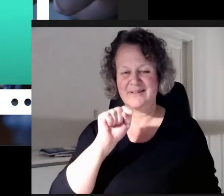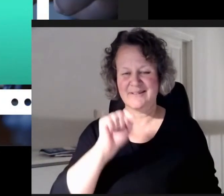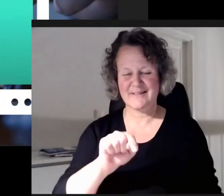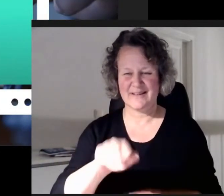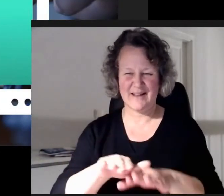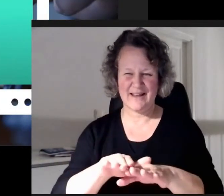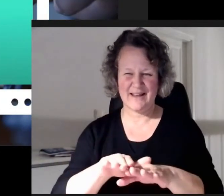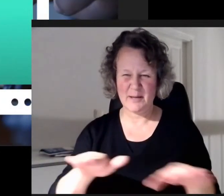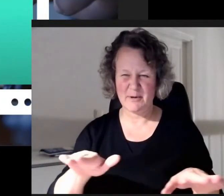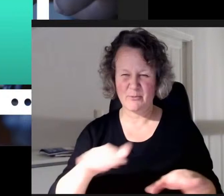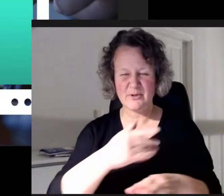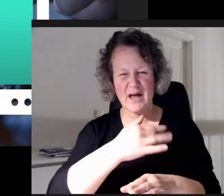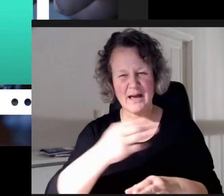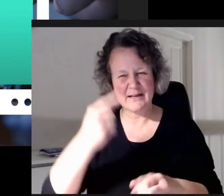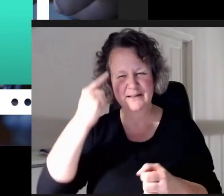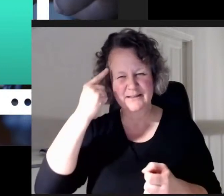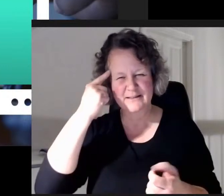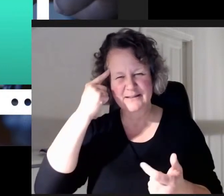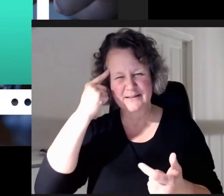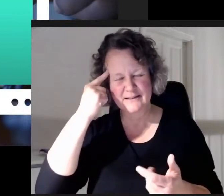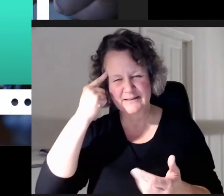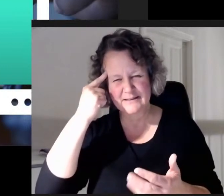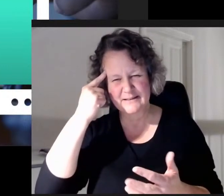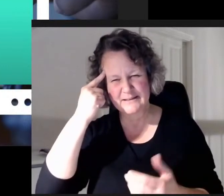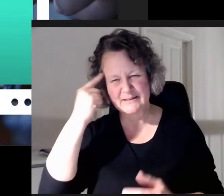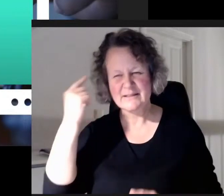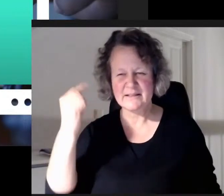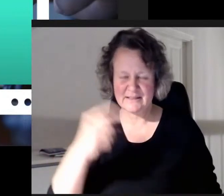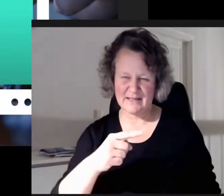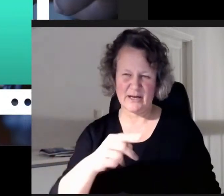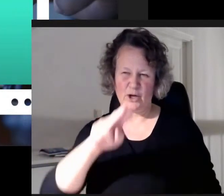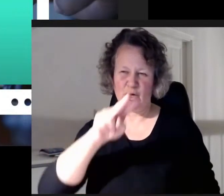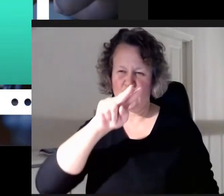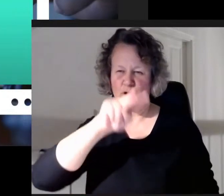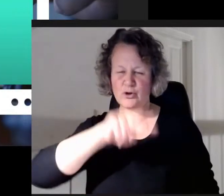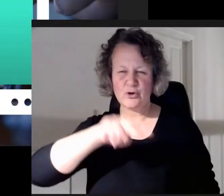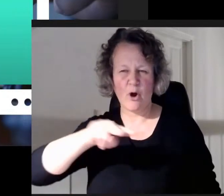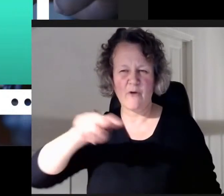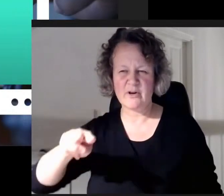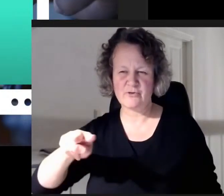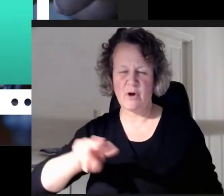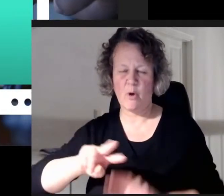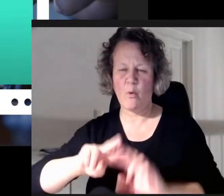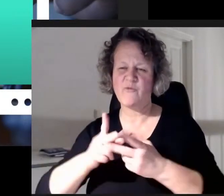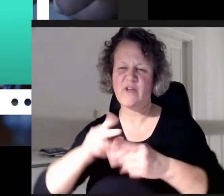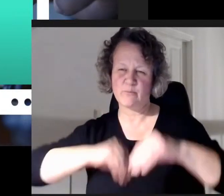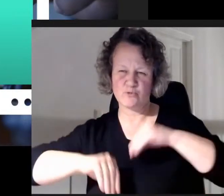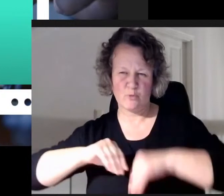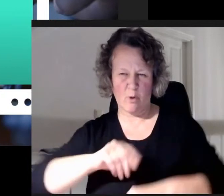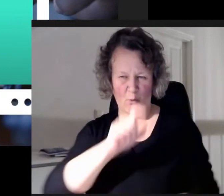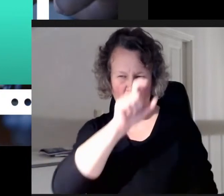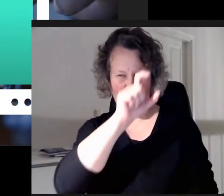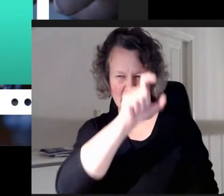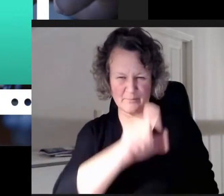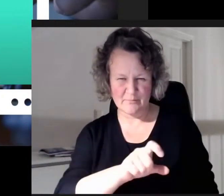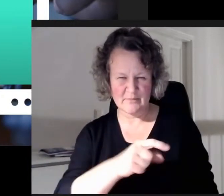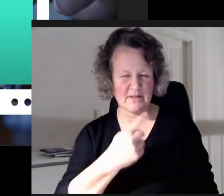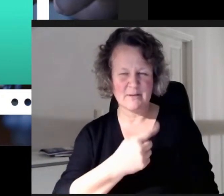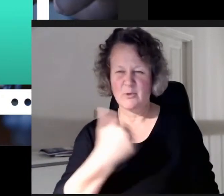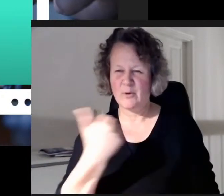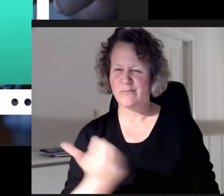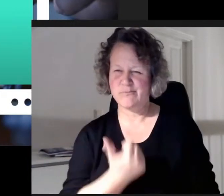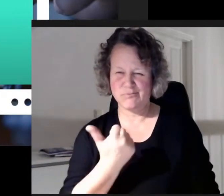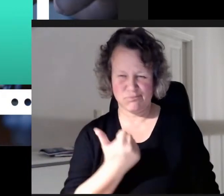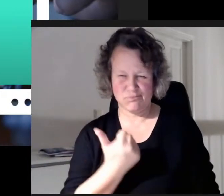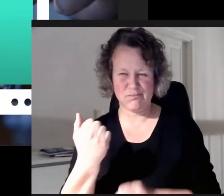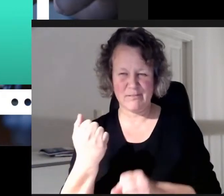things need to be considered. And Jan Espen Stoll, a Norwegian environmental psychologist, he made a